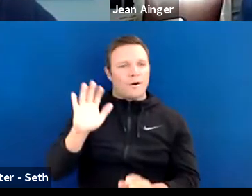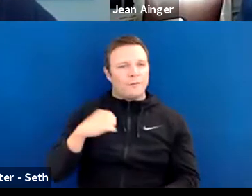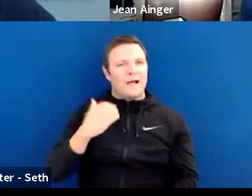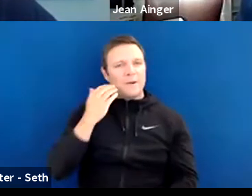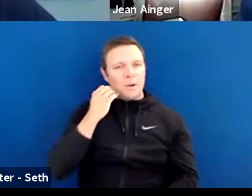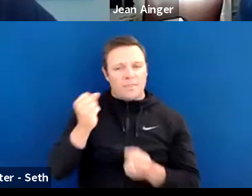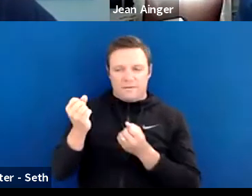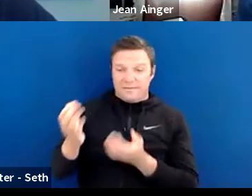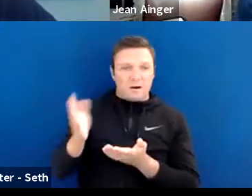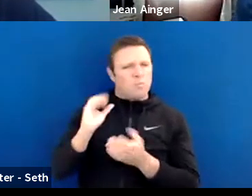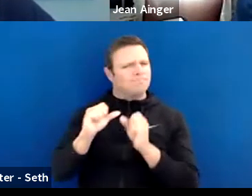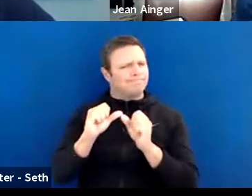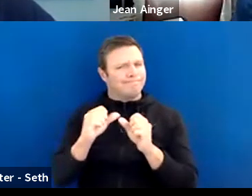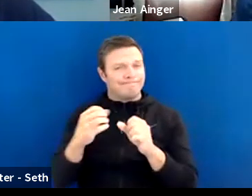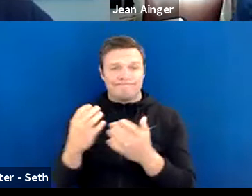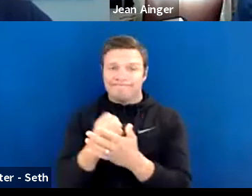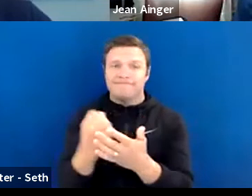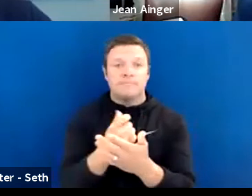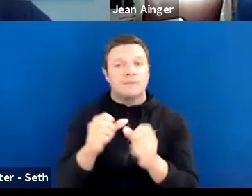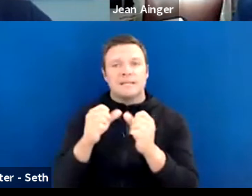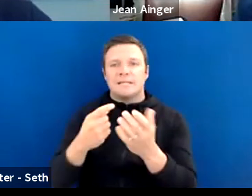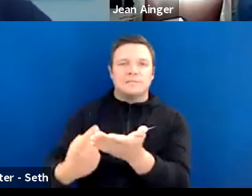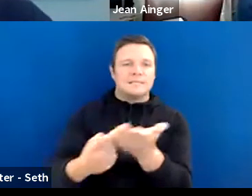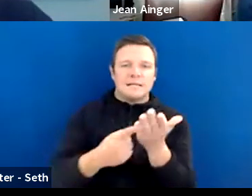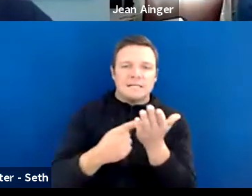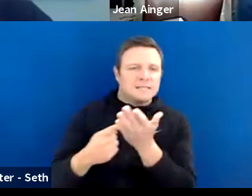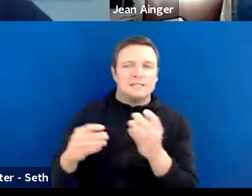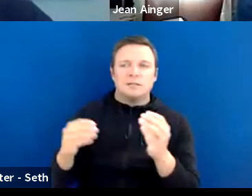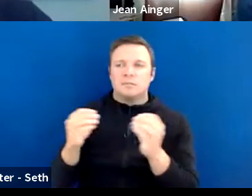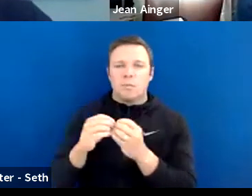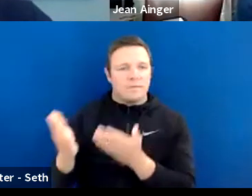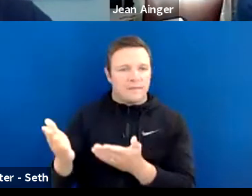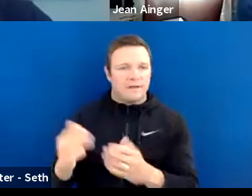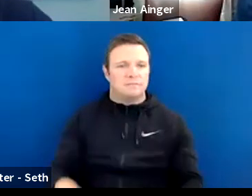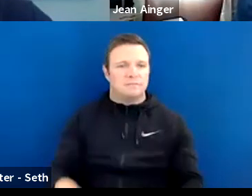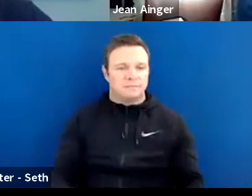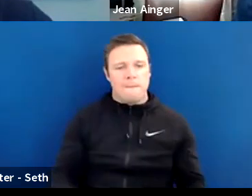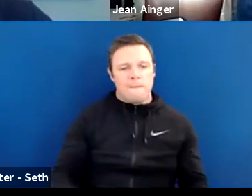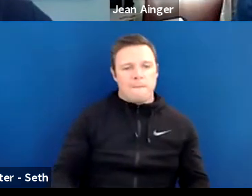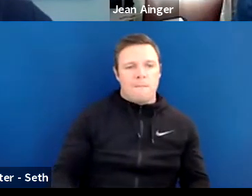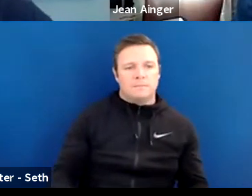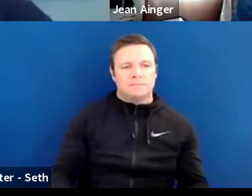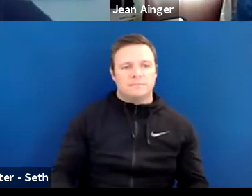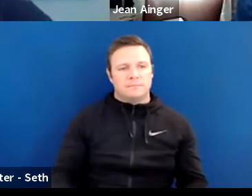them. I can continue to use discussions. I could, that's more to Canvas than what I used to use.